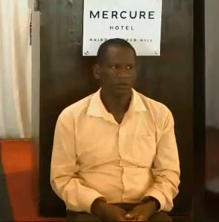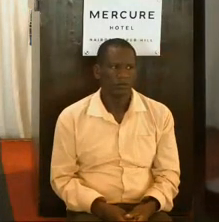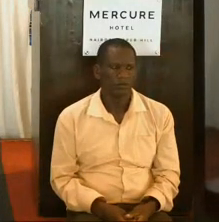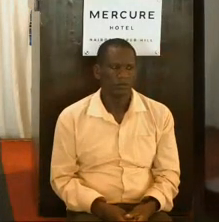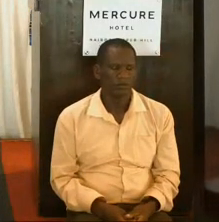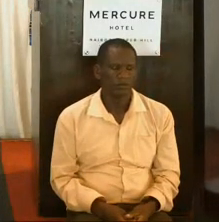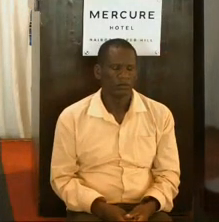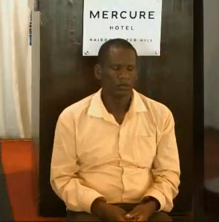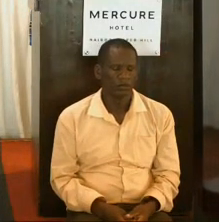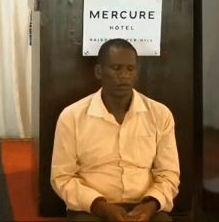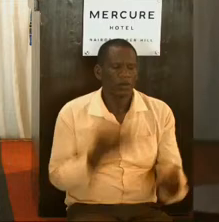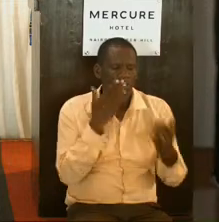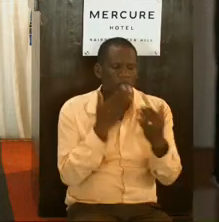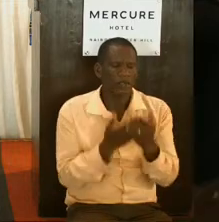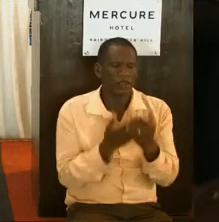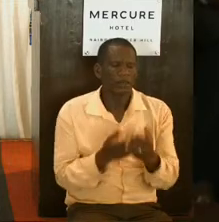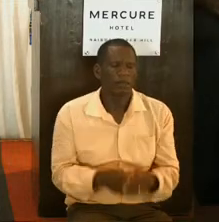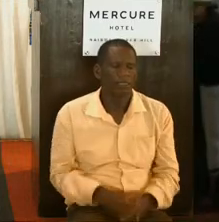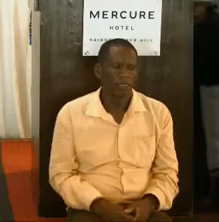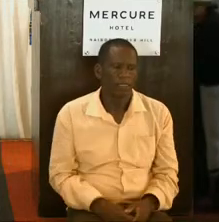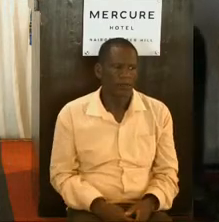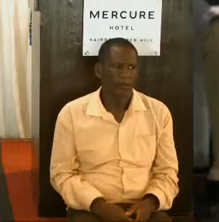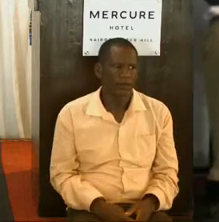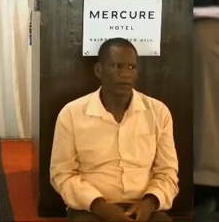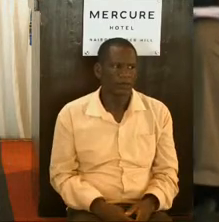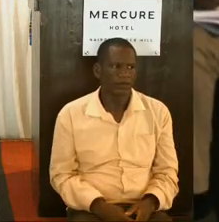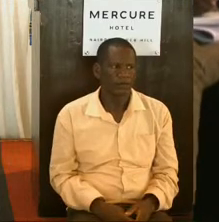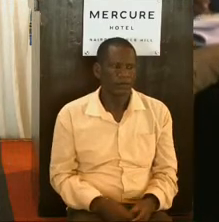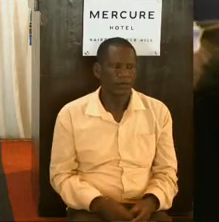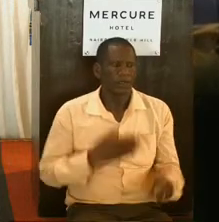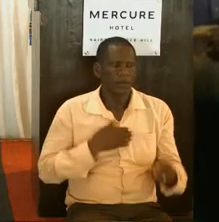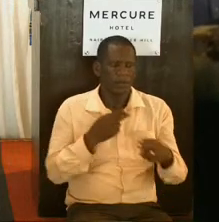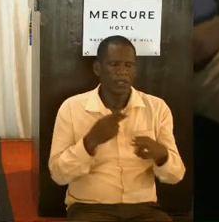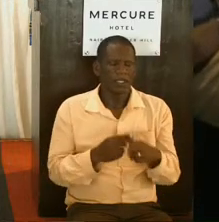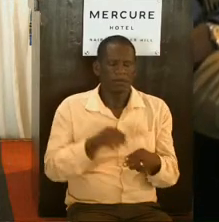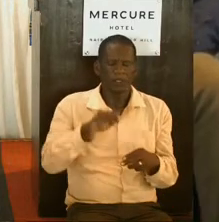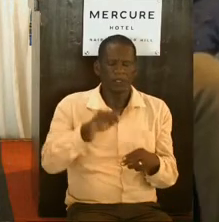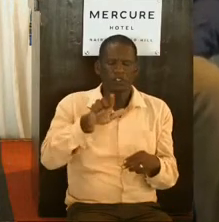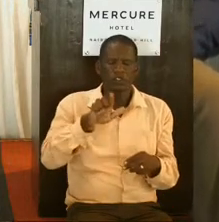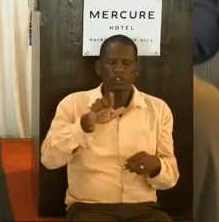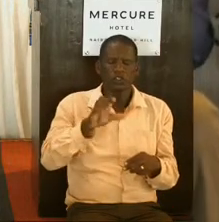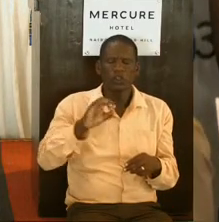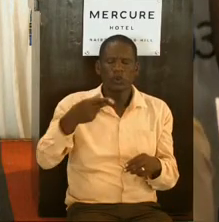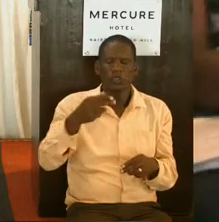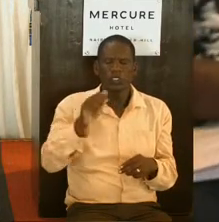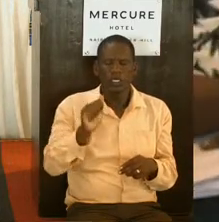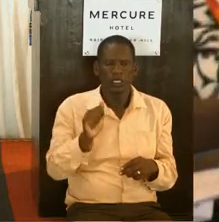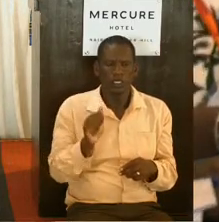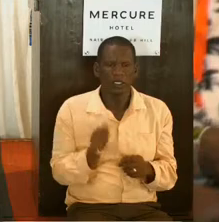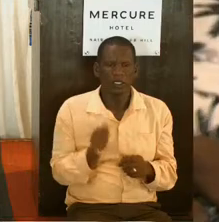thank you yeah thank you my name is locha herukudi